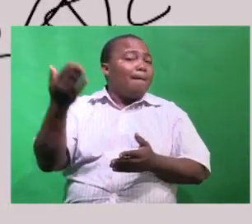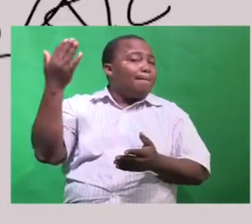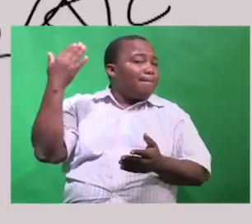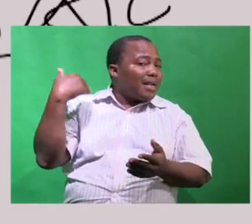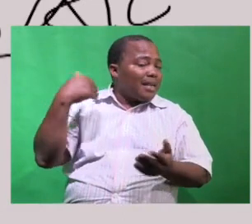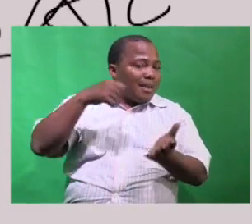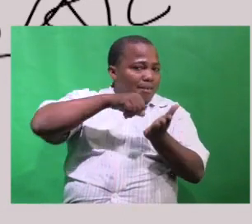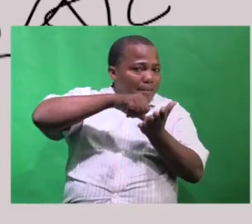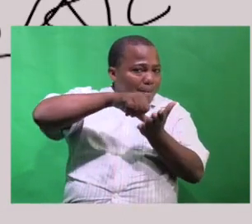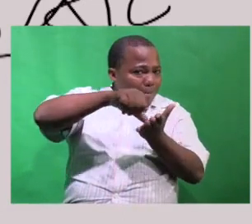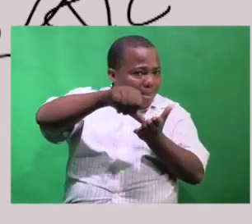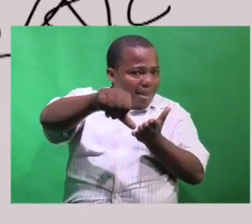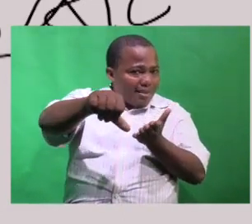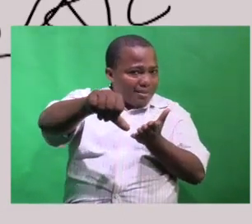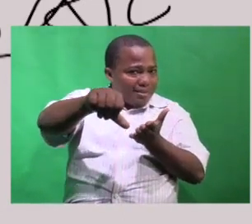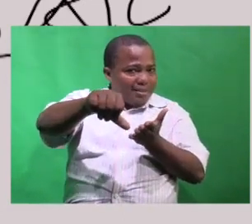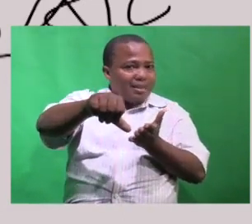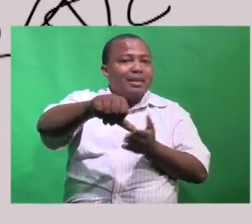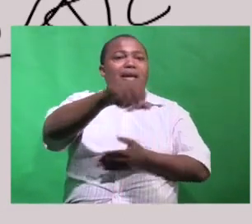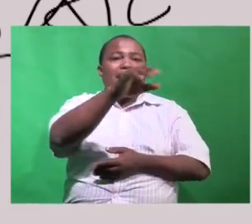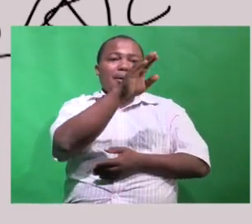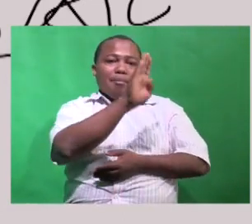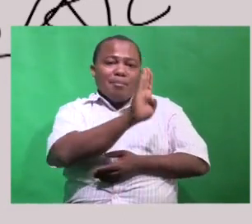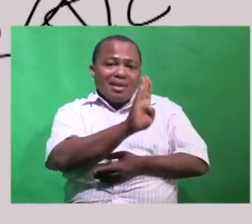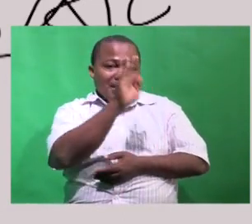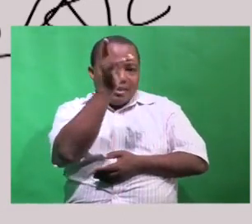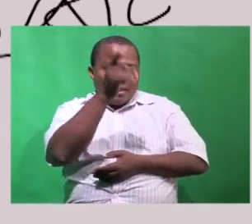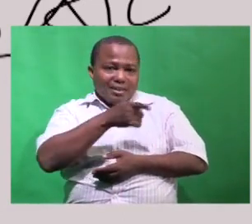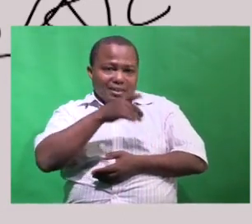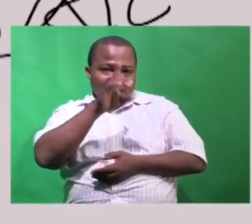prepaid BD.